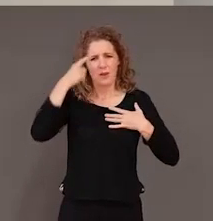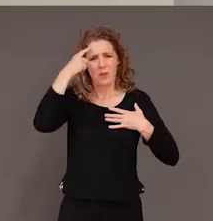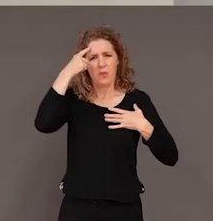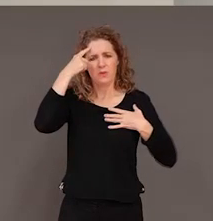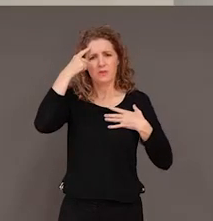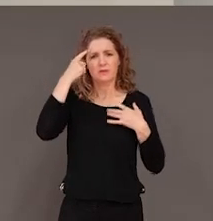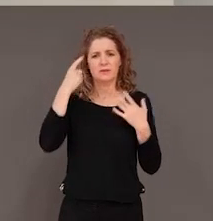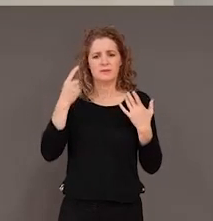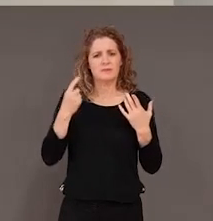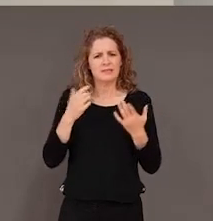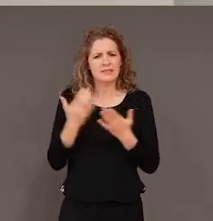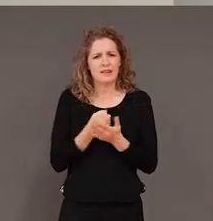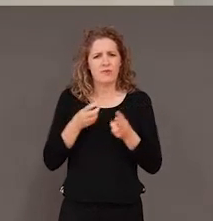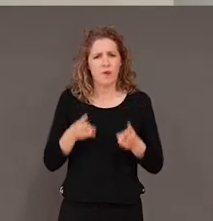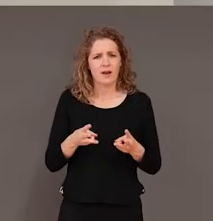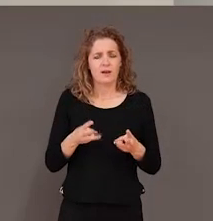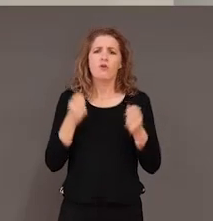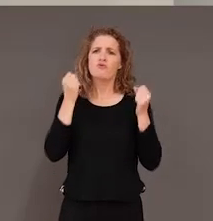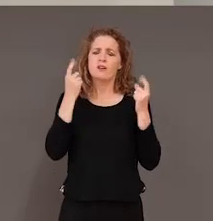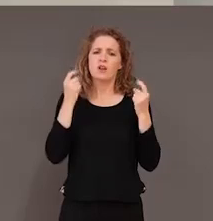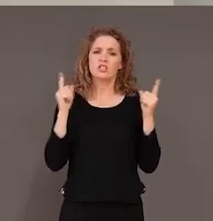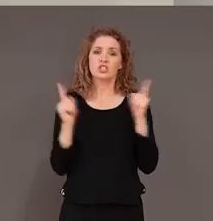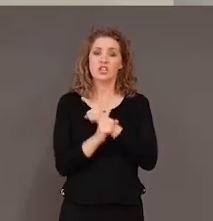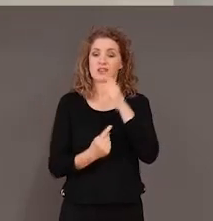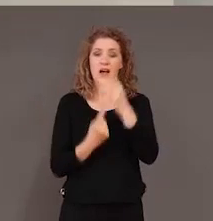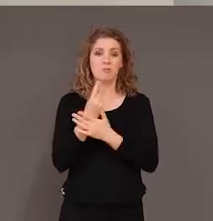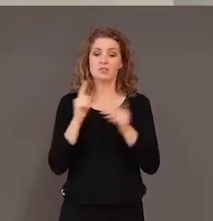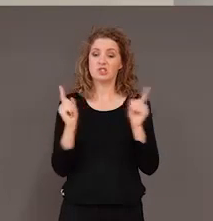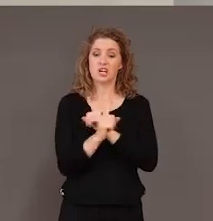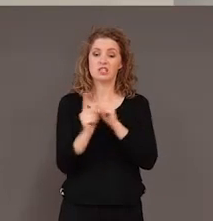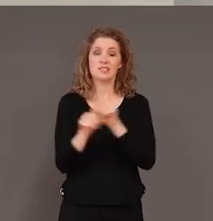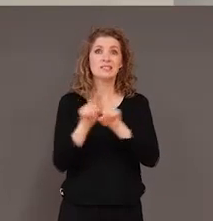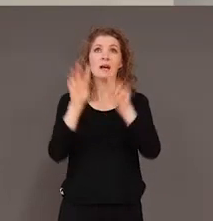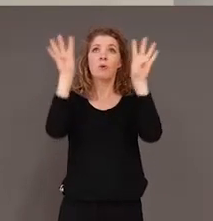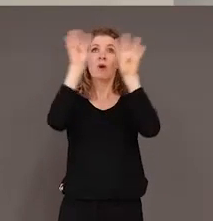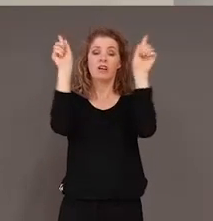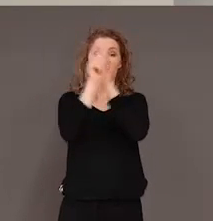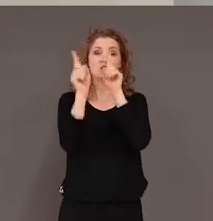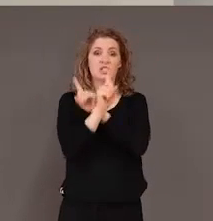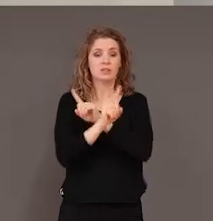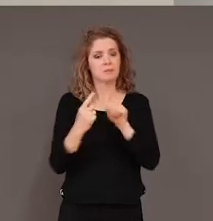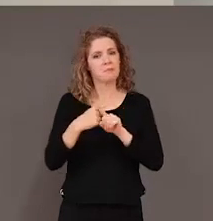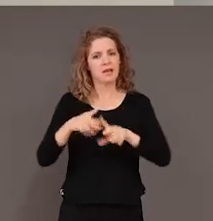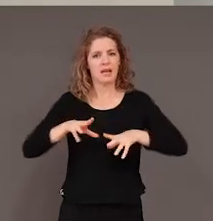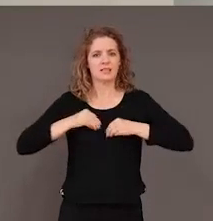everything changes, that changes come and go like the weather, and to develop self-acceptance and